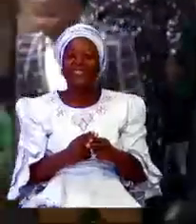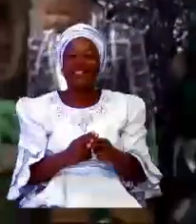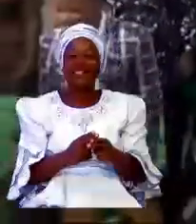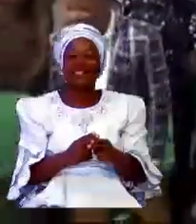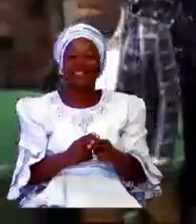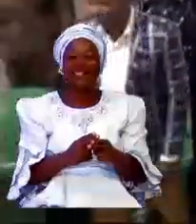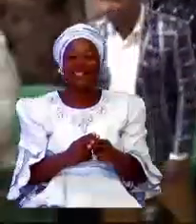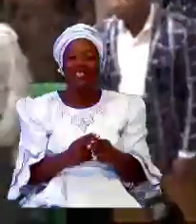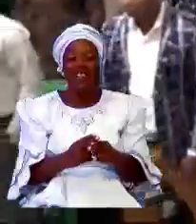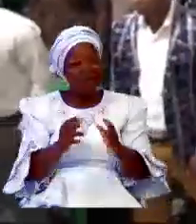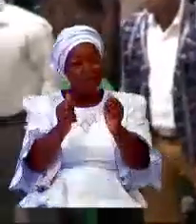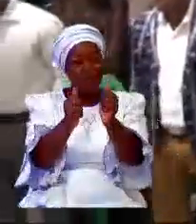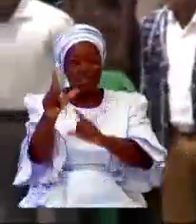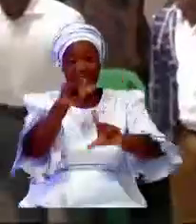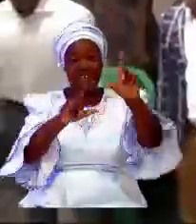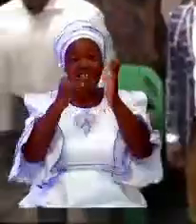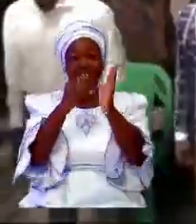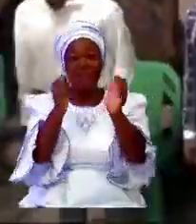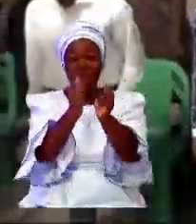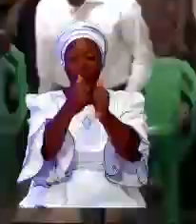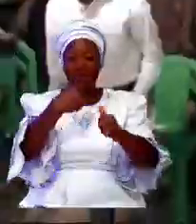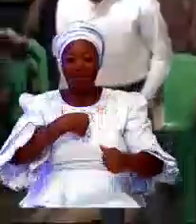in Jesus' name.